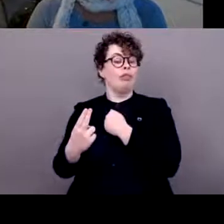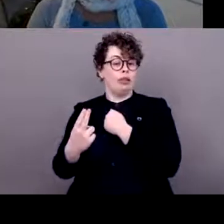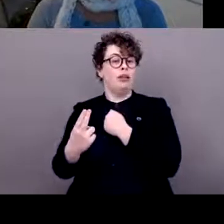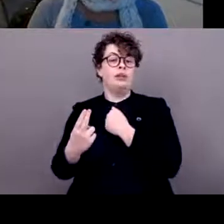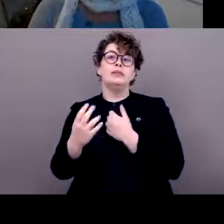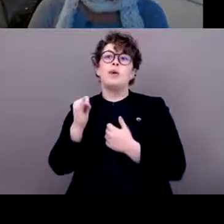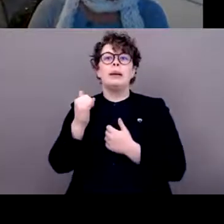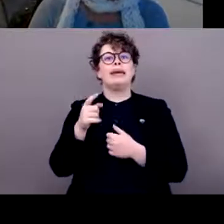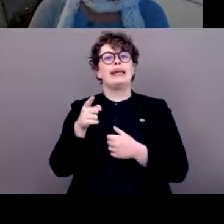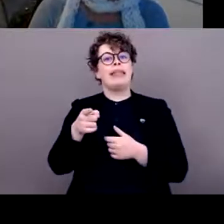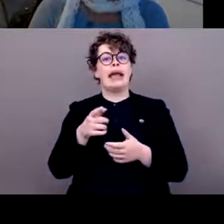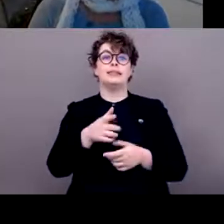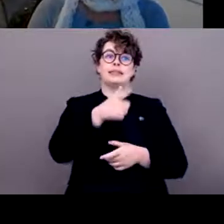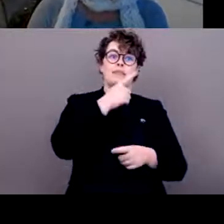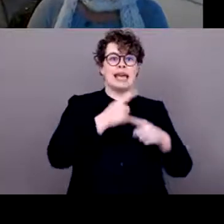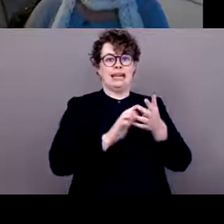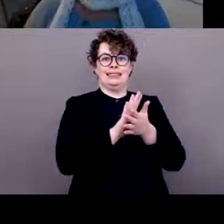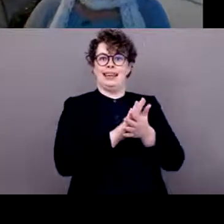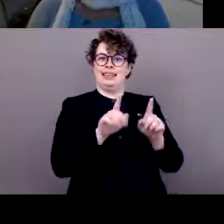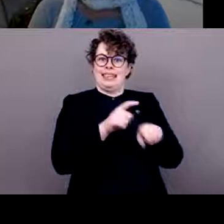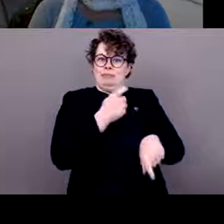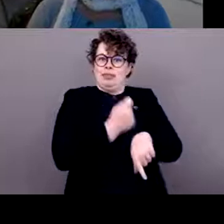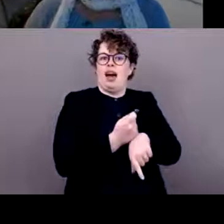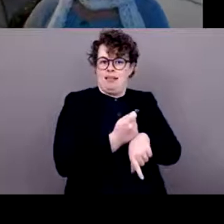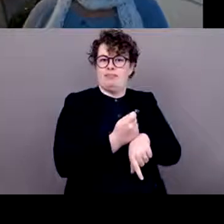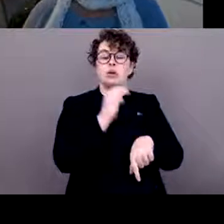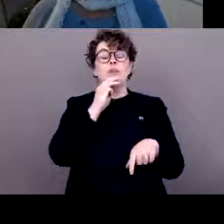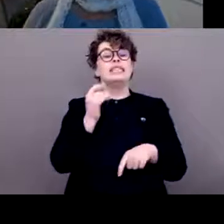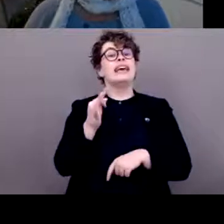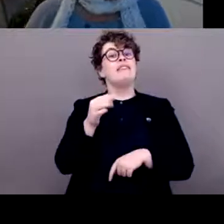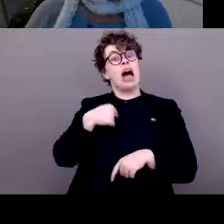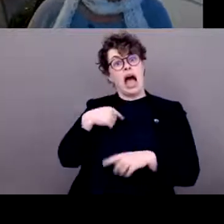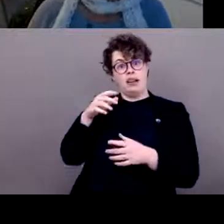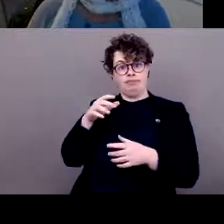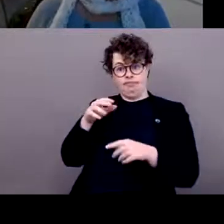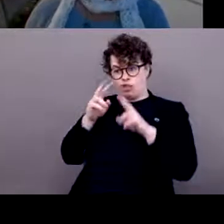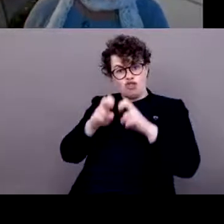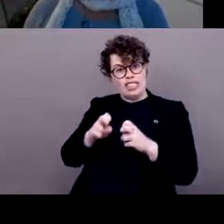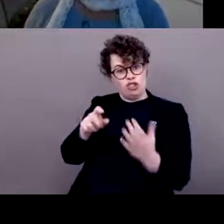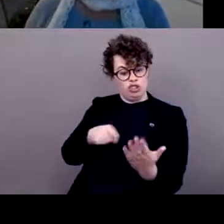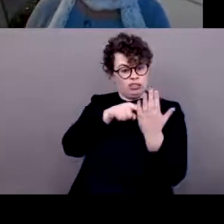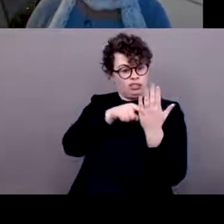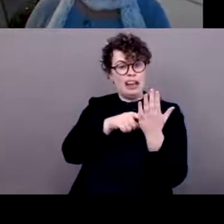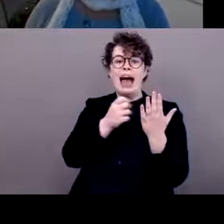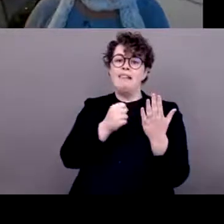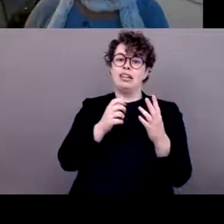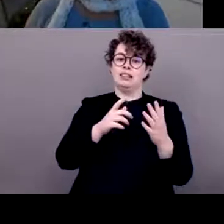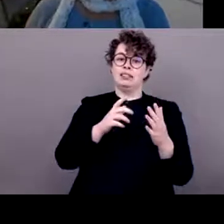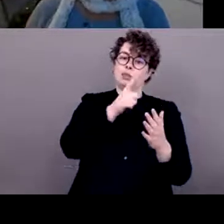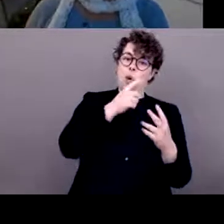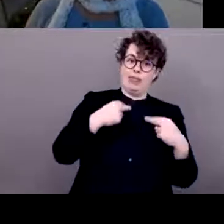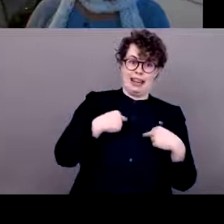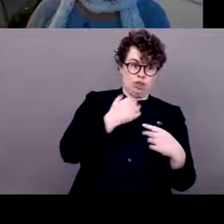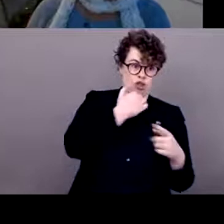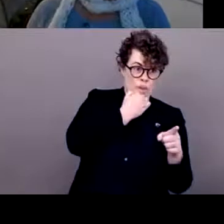some signs while they speak. So looking at just spoken language or just sign language development, we need to take account of the fact